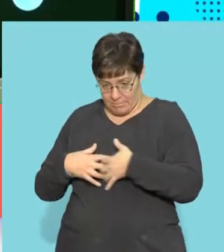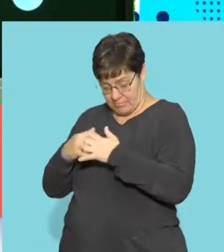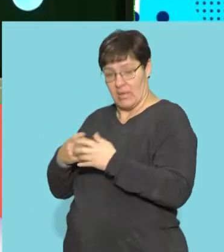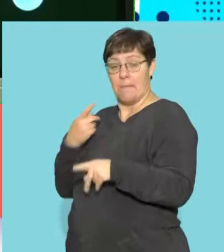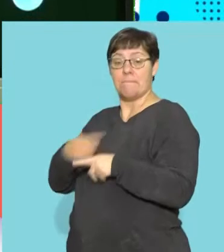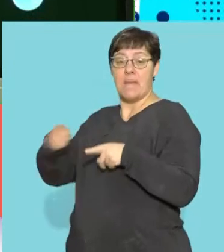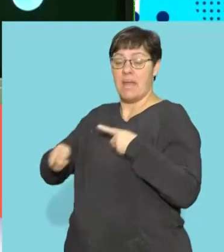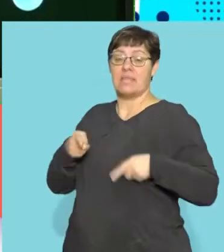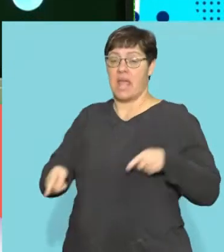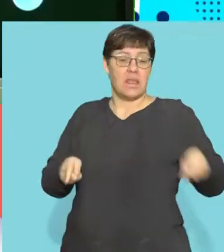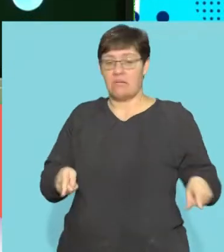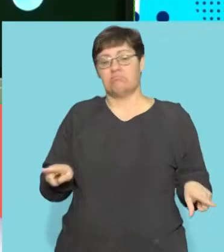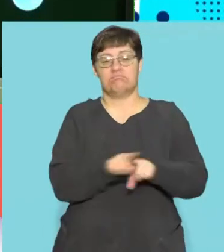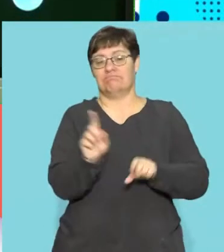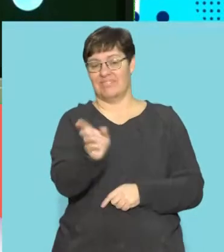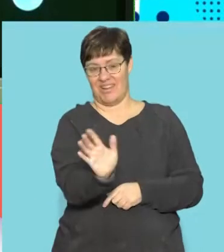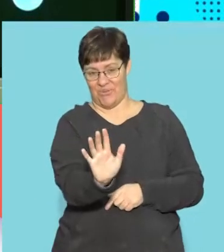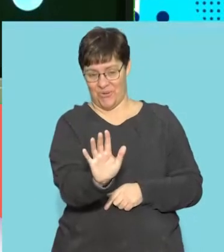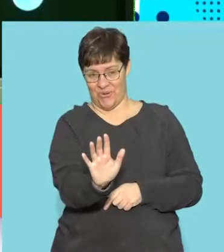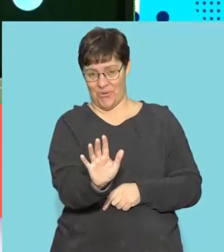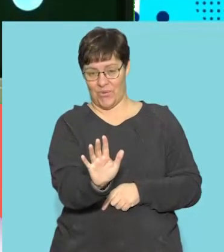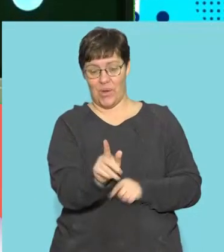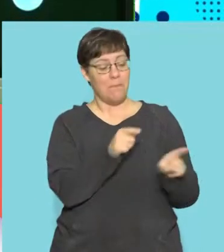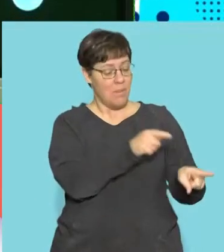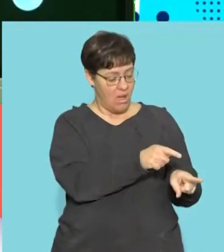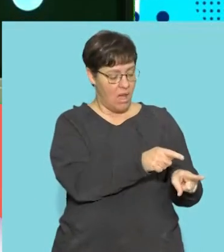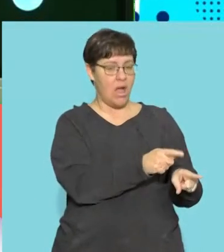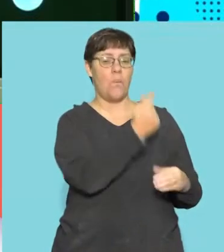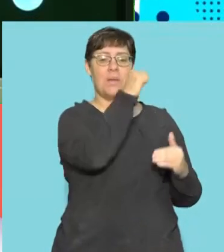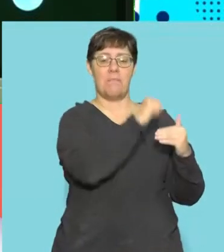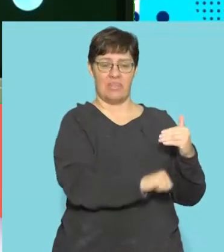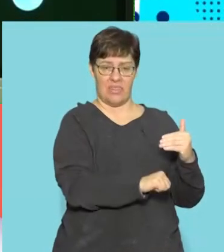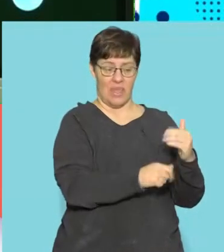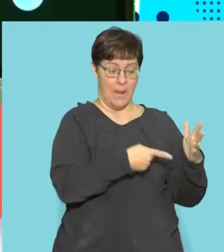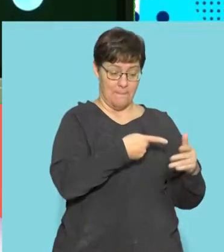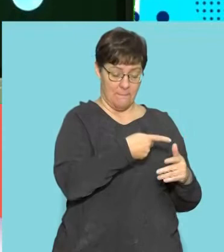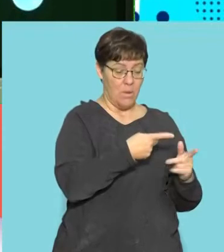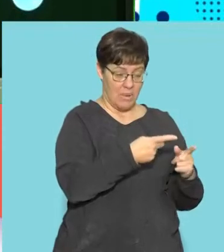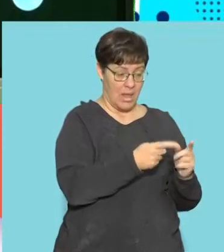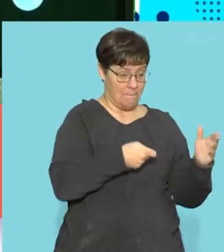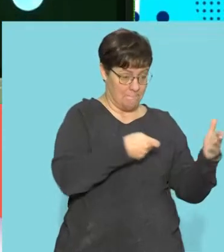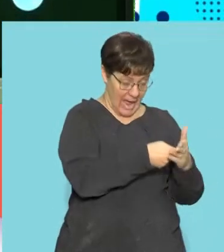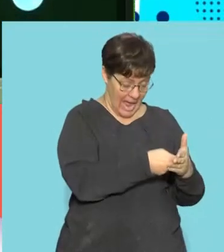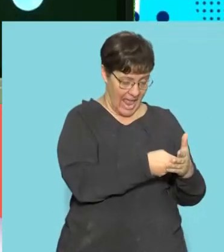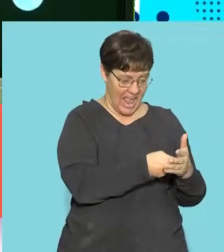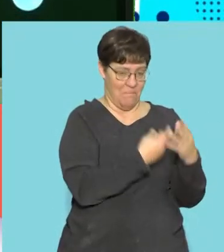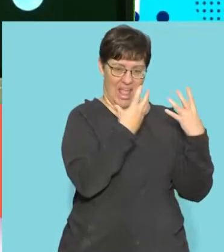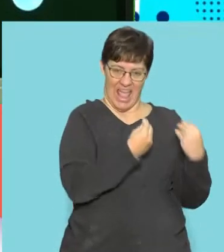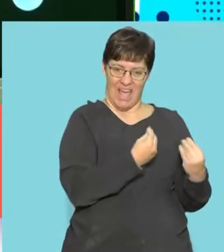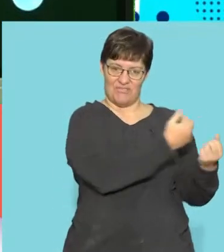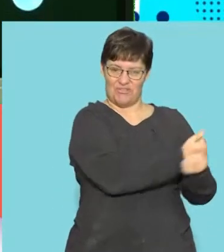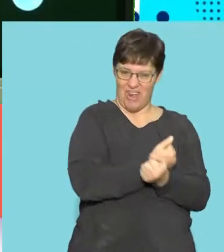the investment as well now. No. 1 month after is simply just 1 month after I have bought my